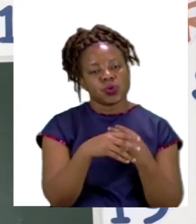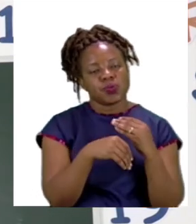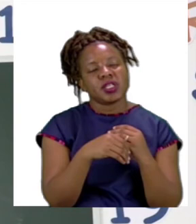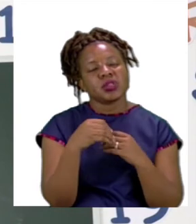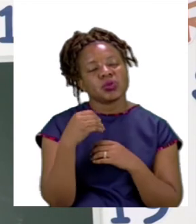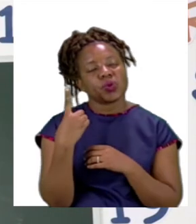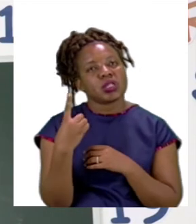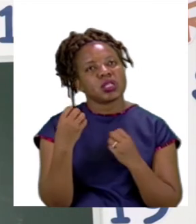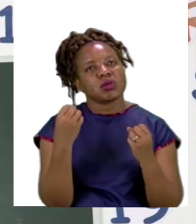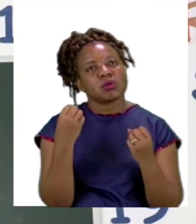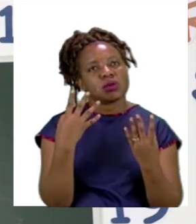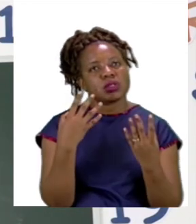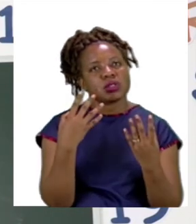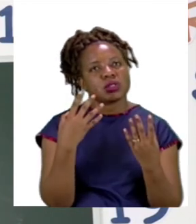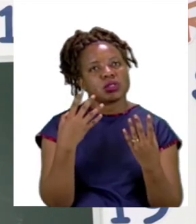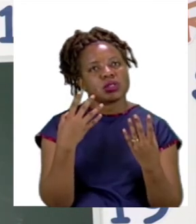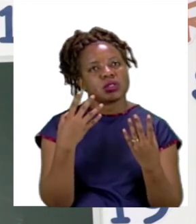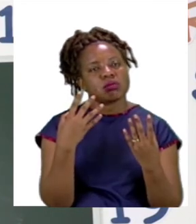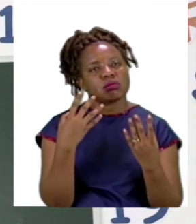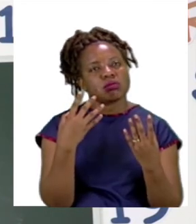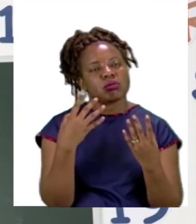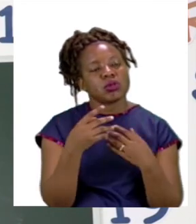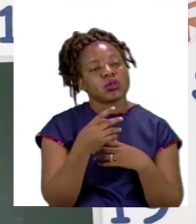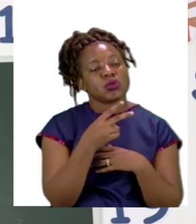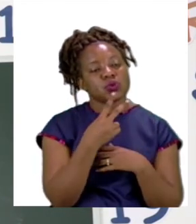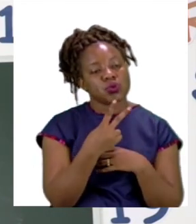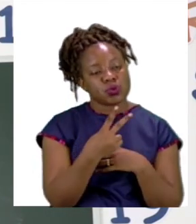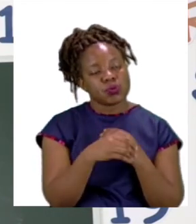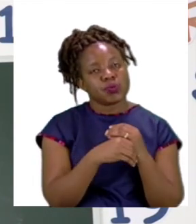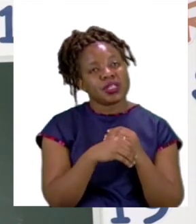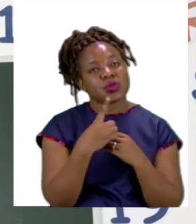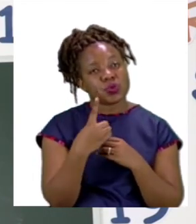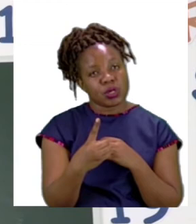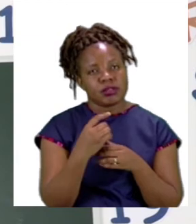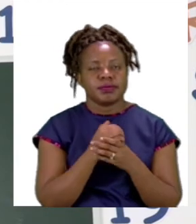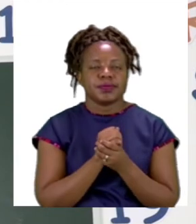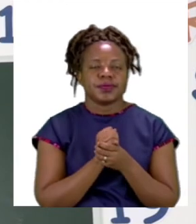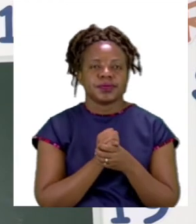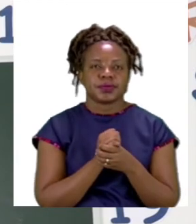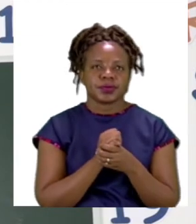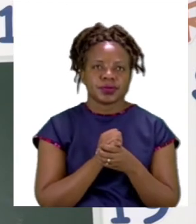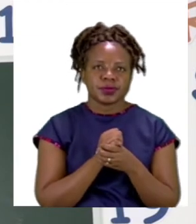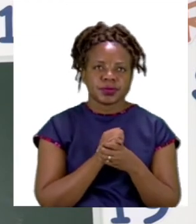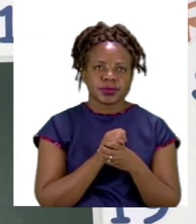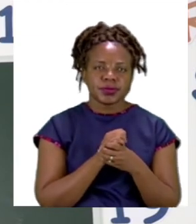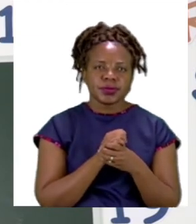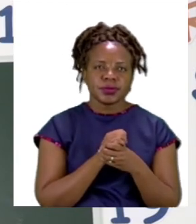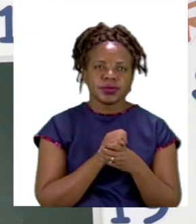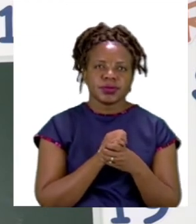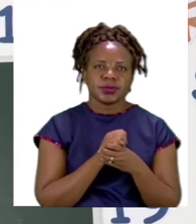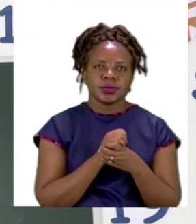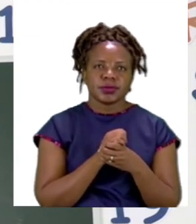plus nothing. But that's not really true. Remember, we gave him 1 more. So instead of